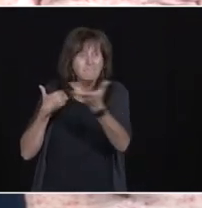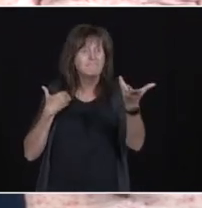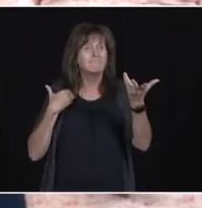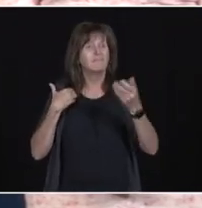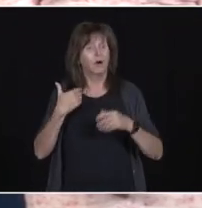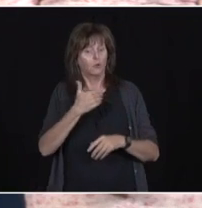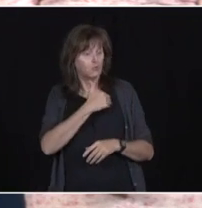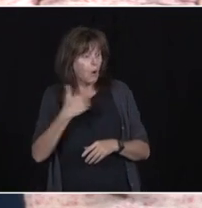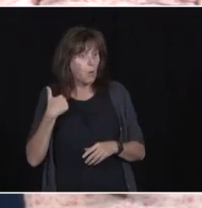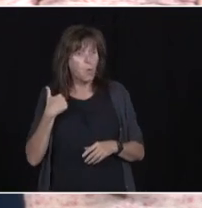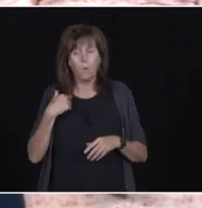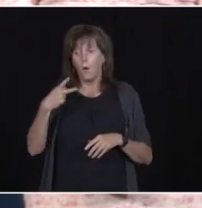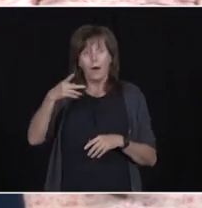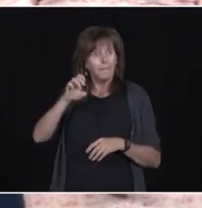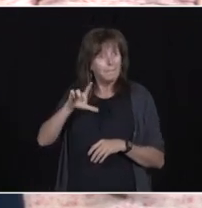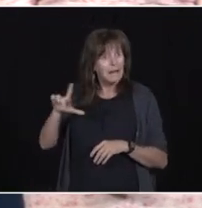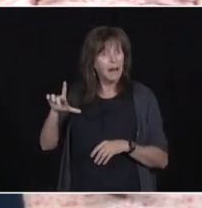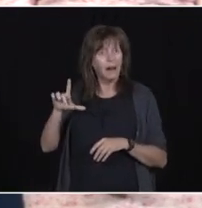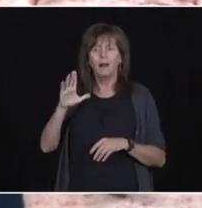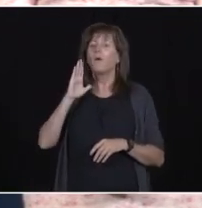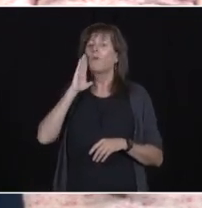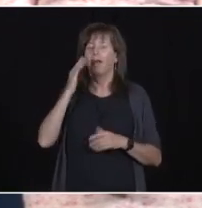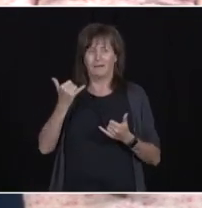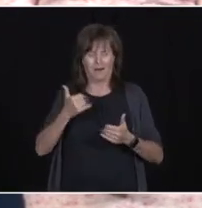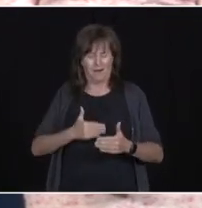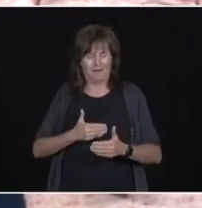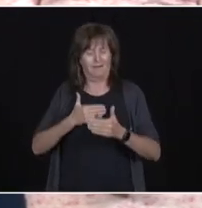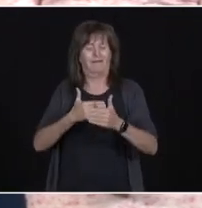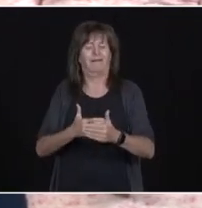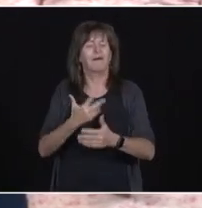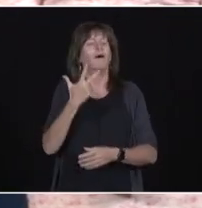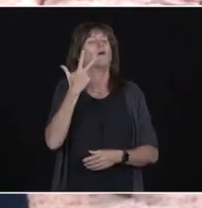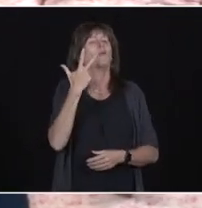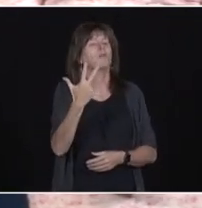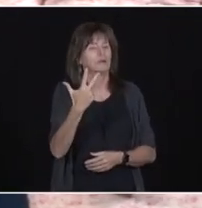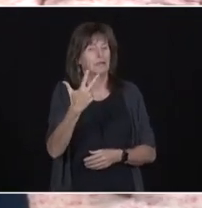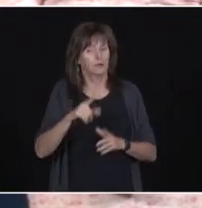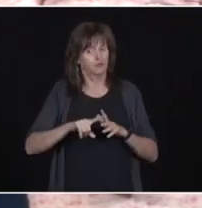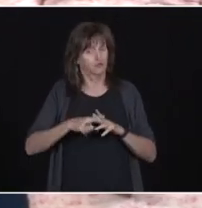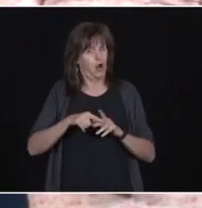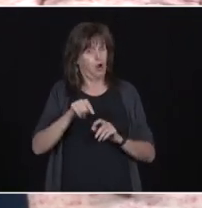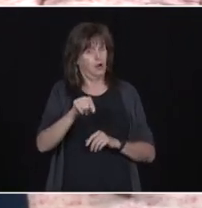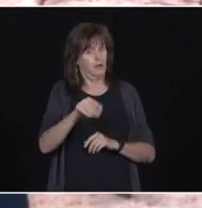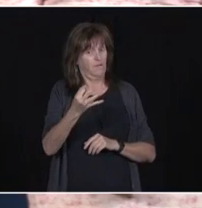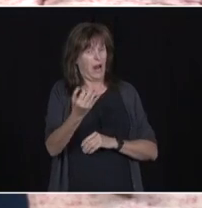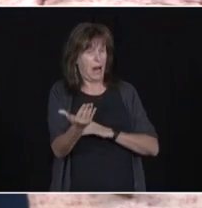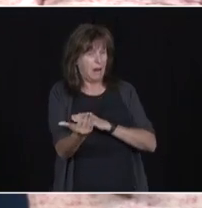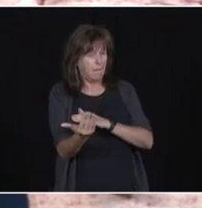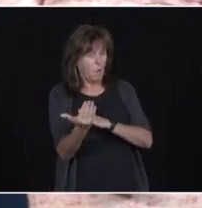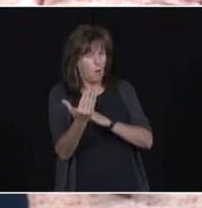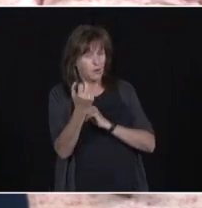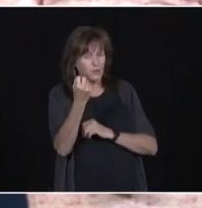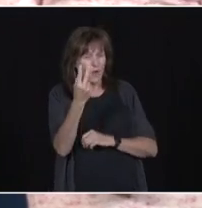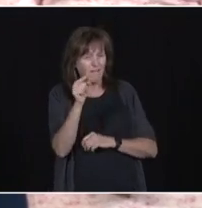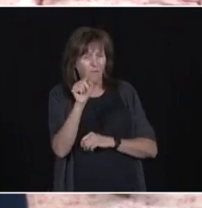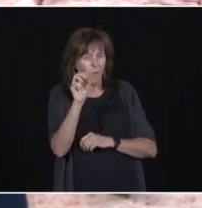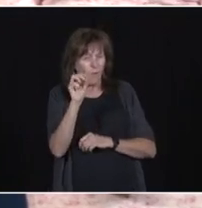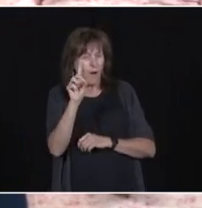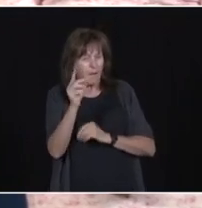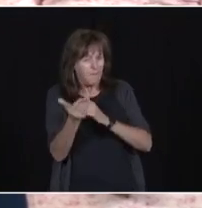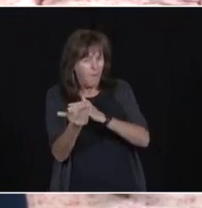July 31st at 12:01 a.m. For businesses and people in these regions, this is great